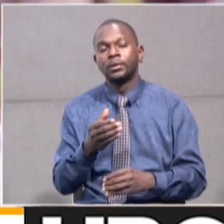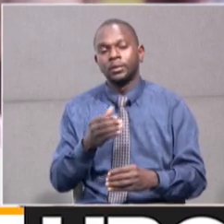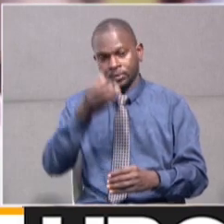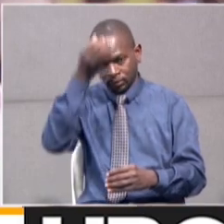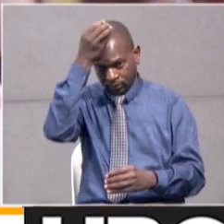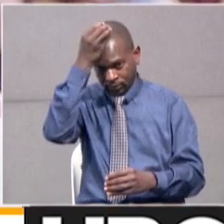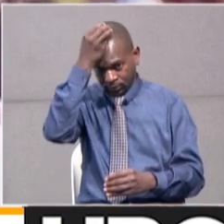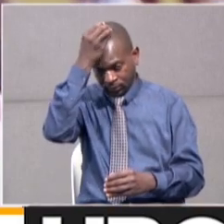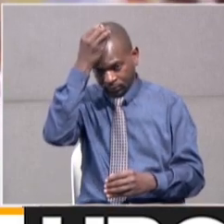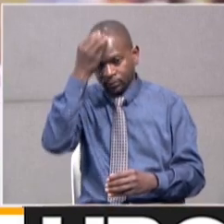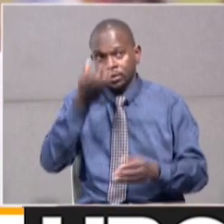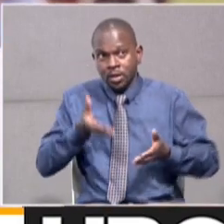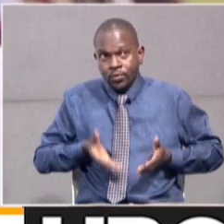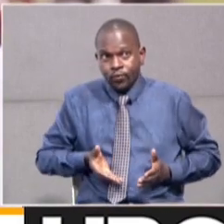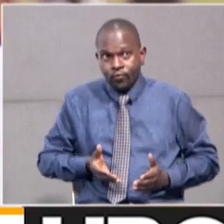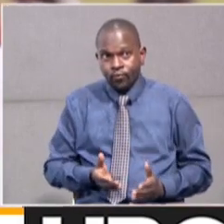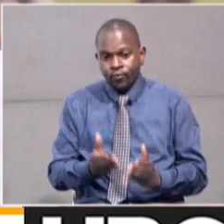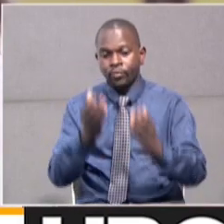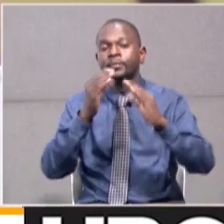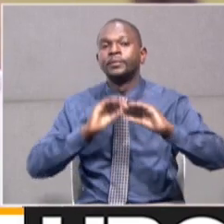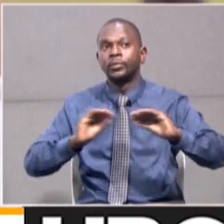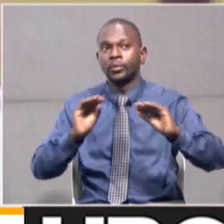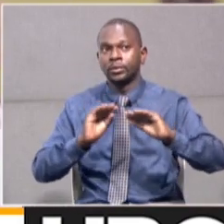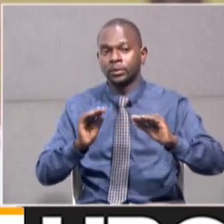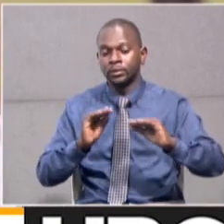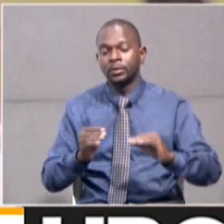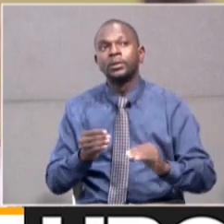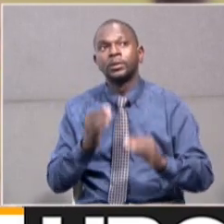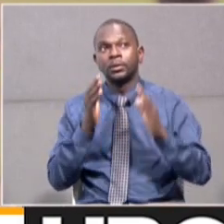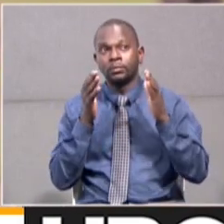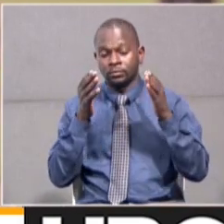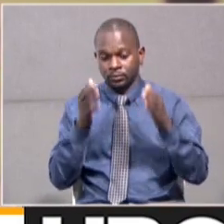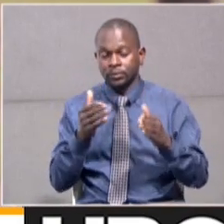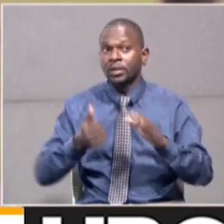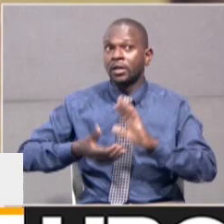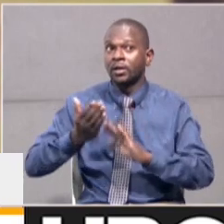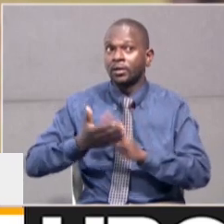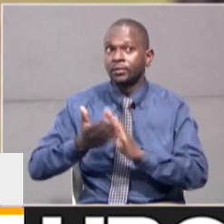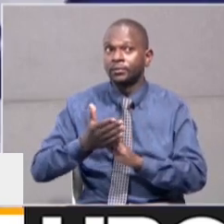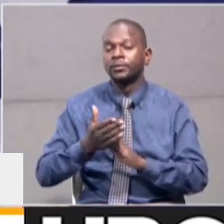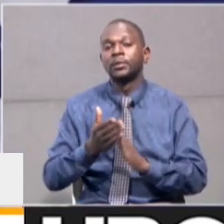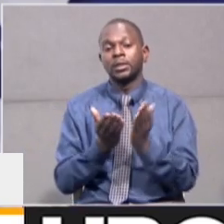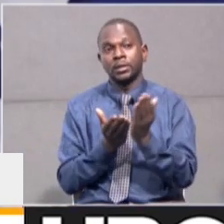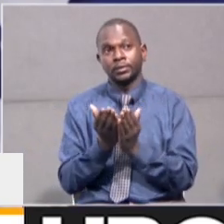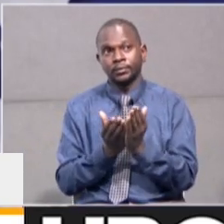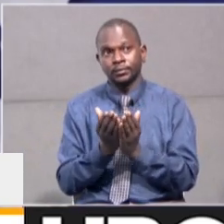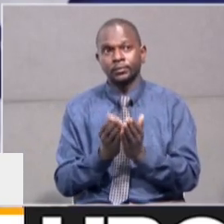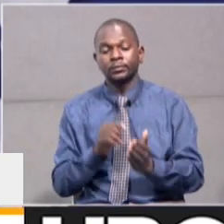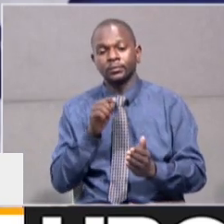and midwives trained to handle emergency medical services. With